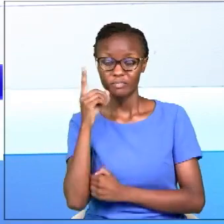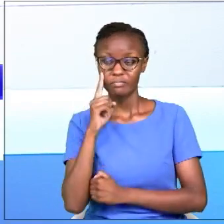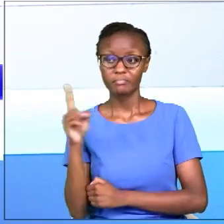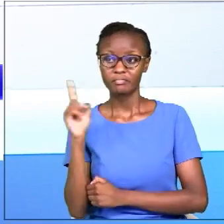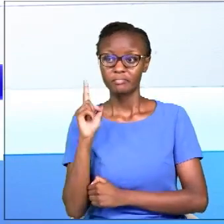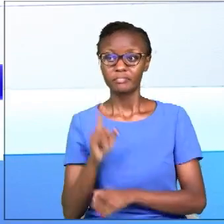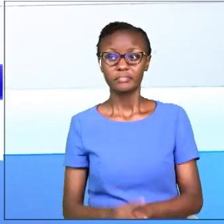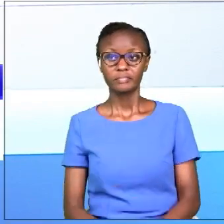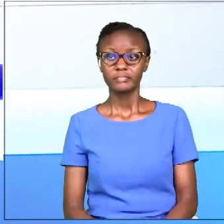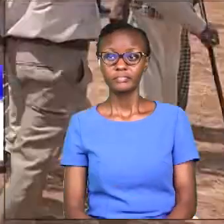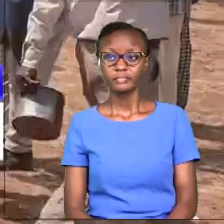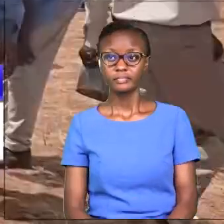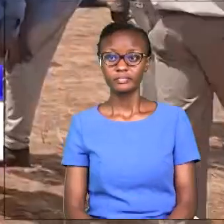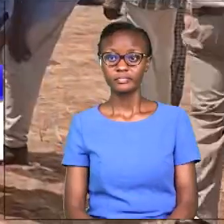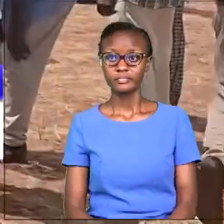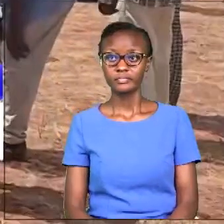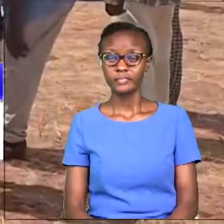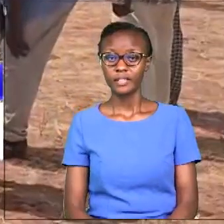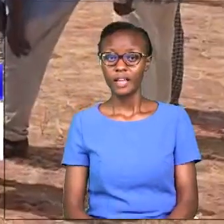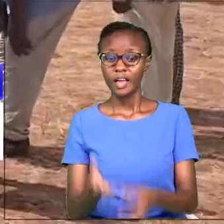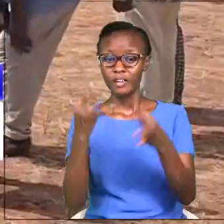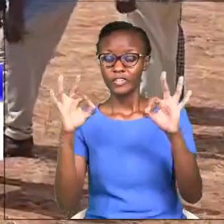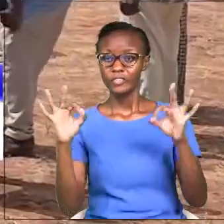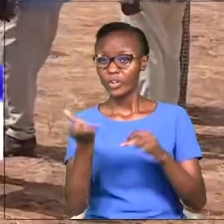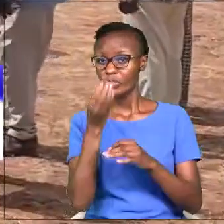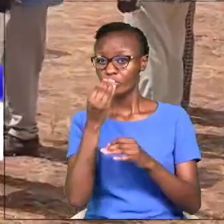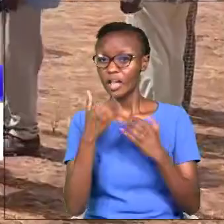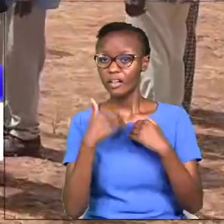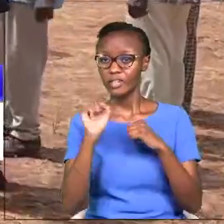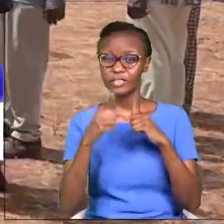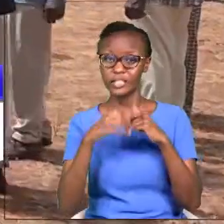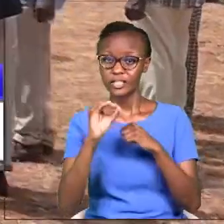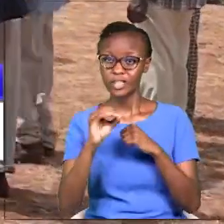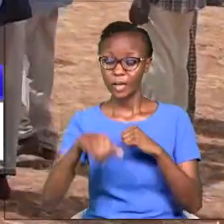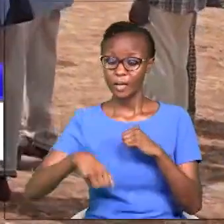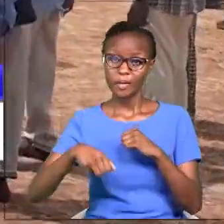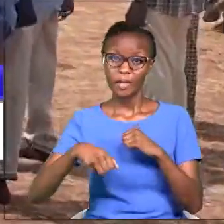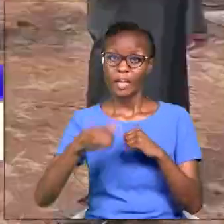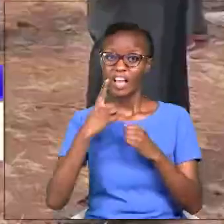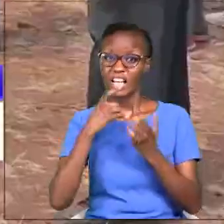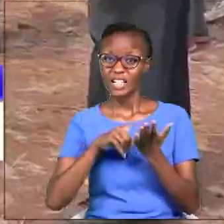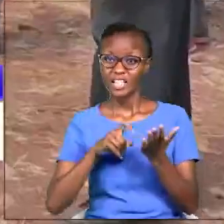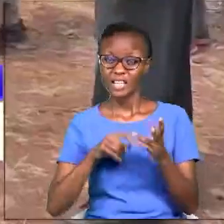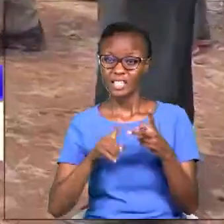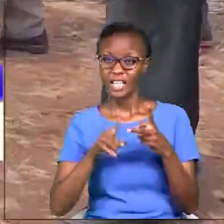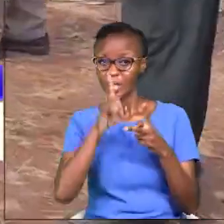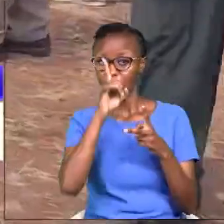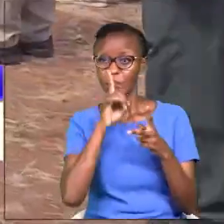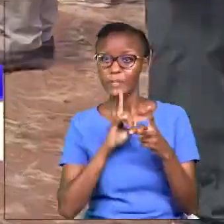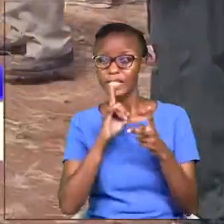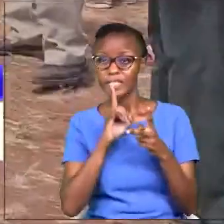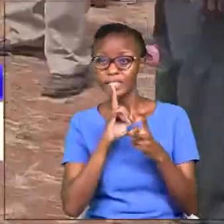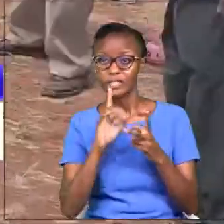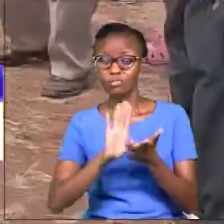Muriuki narrates. The relief food, which comprises of 560 bags of rice and 200 bags of beans, is expected to reach